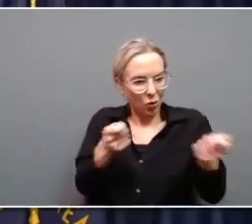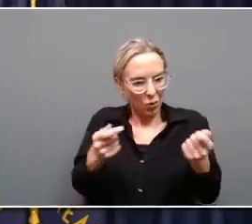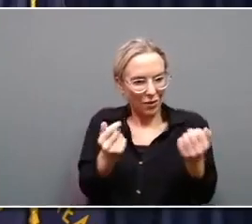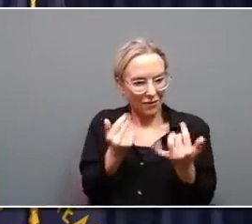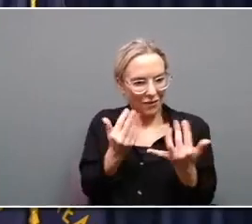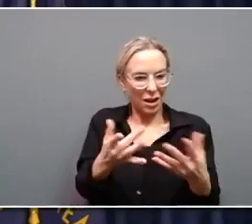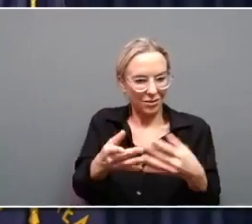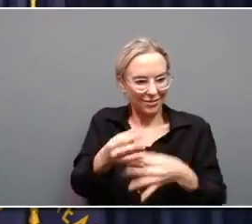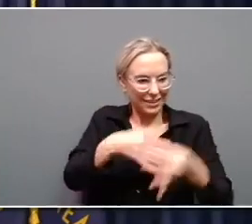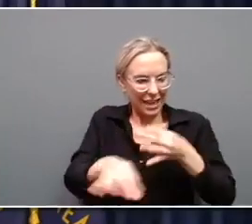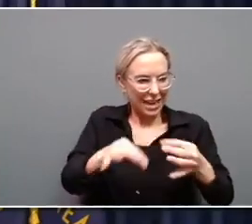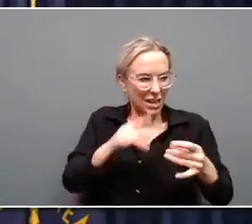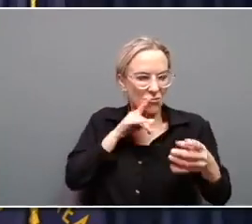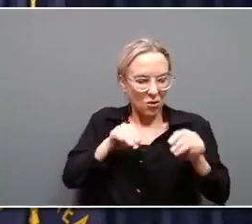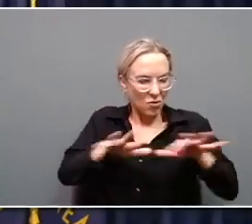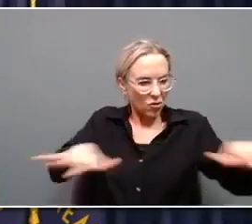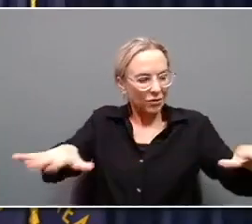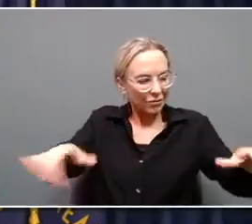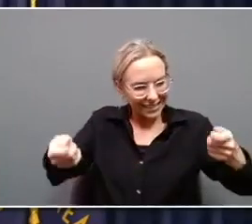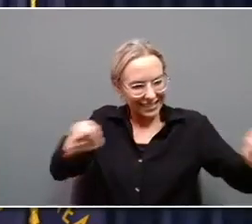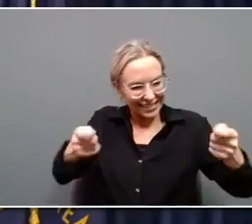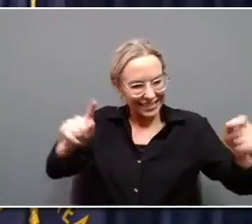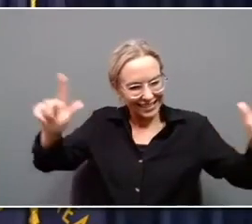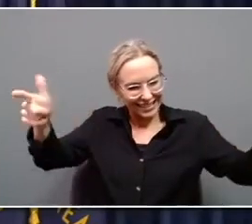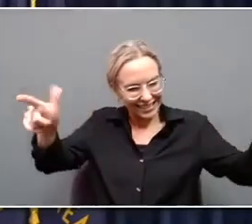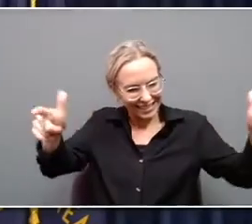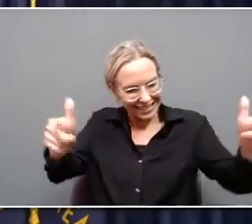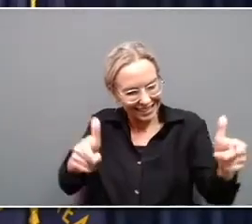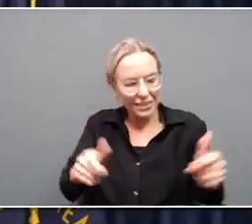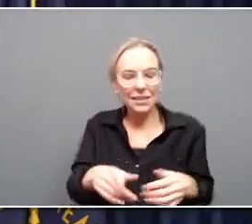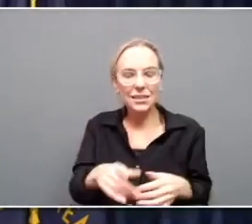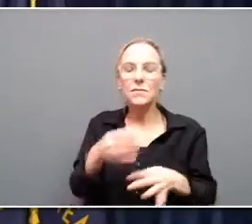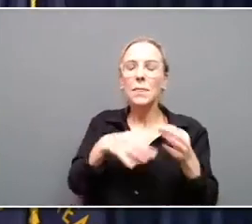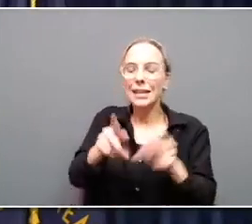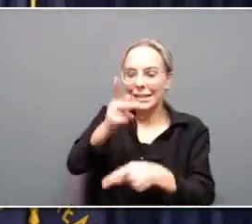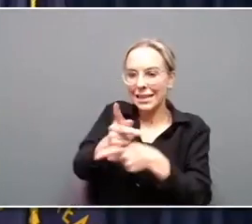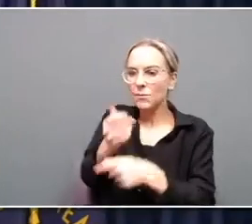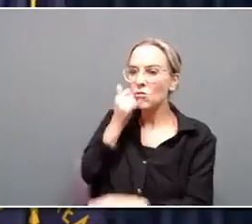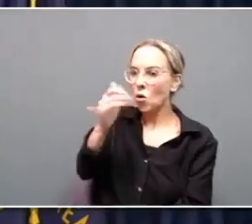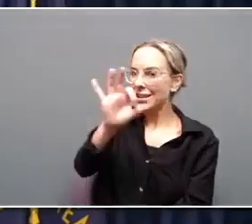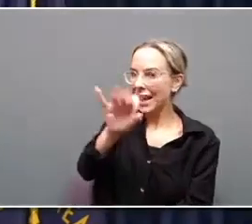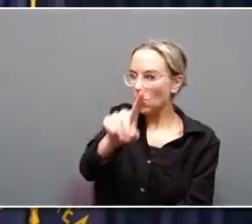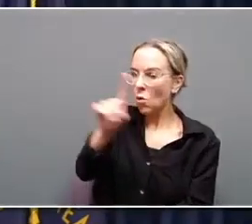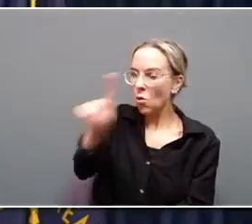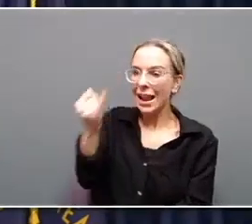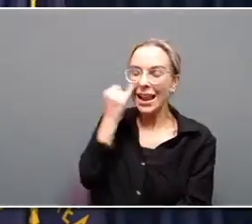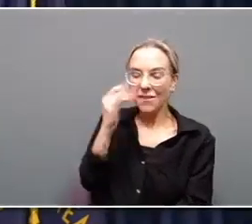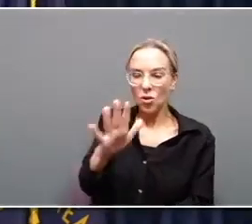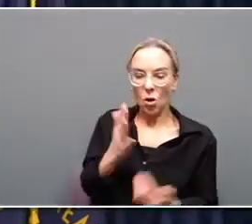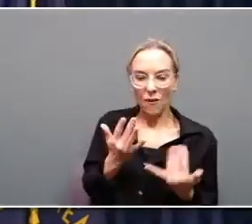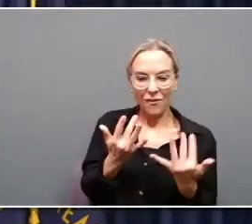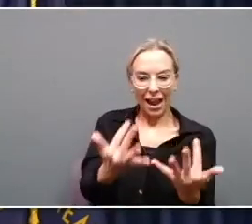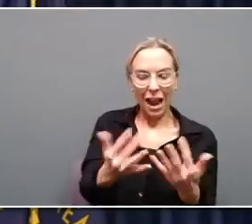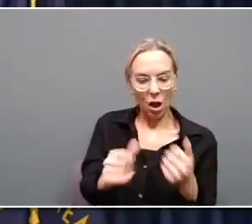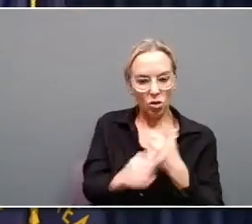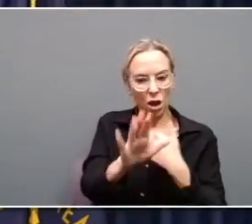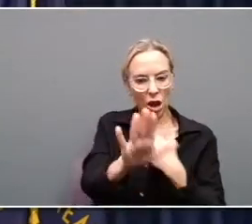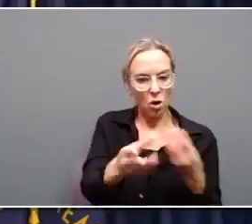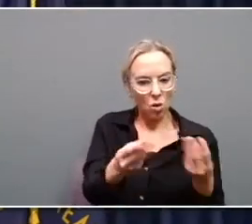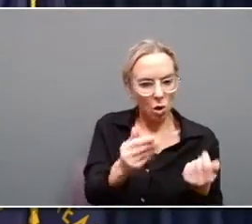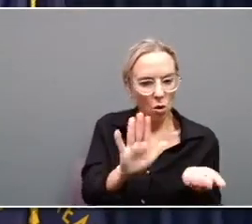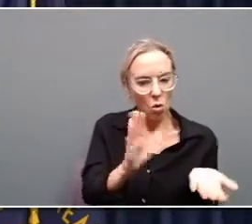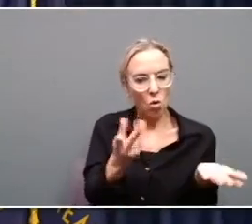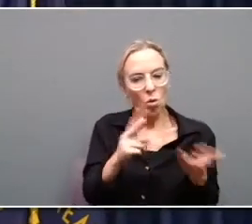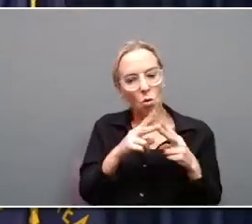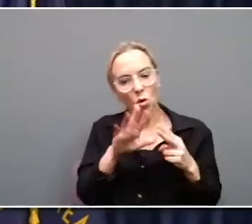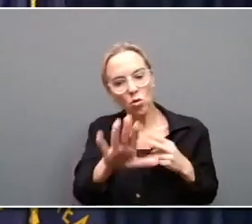help by staying vigilant and keeping safe by calling 911 immediately if wildfires threaten your property or your home. You can also help